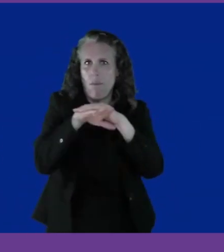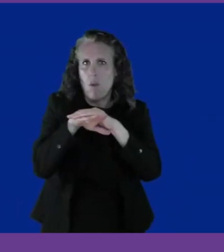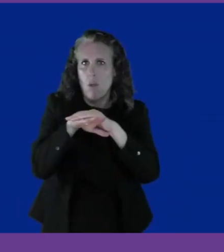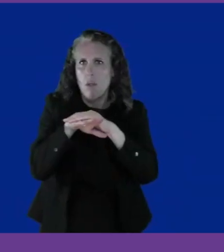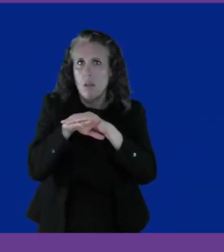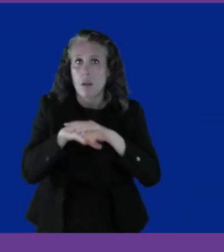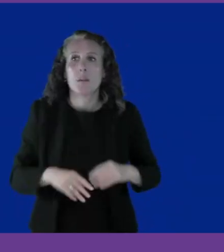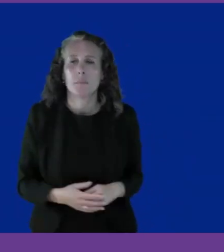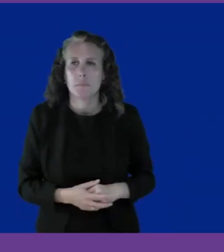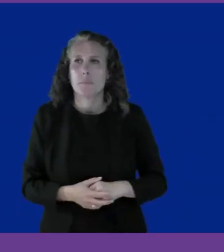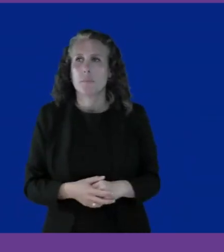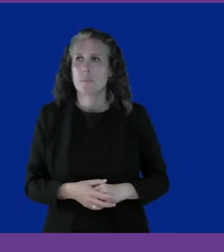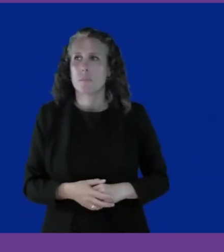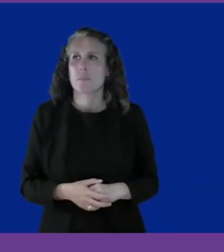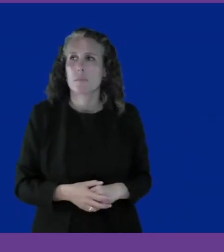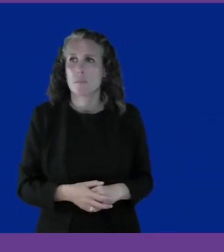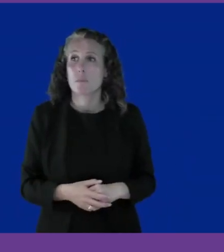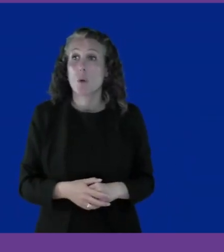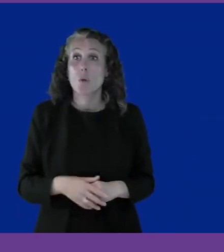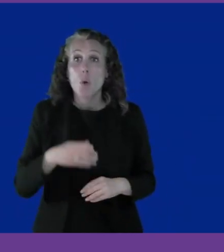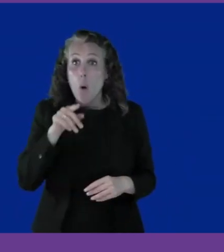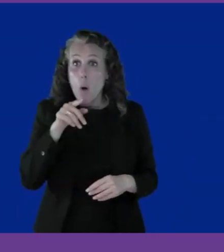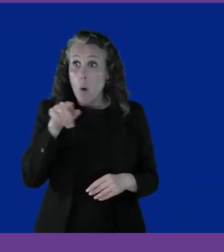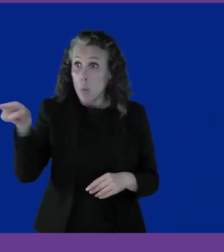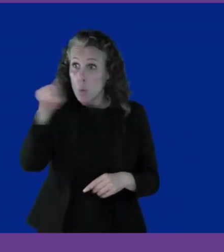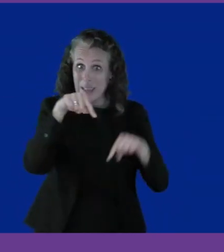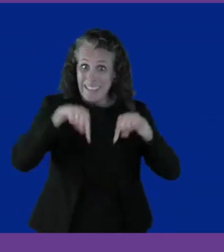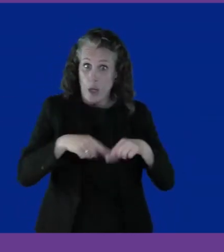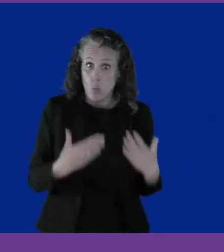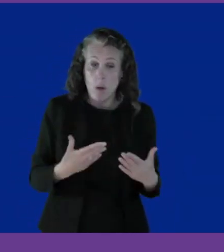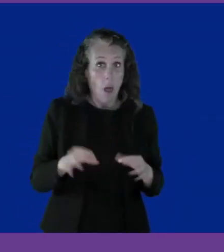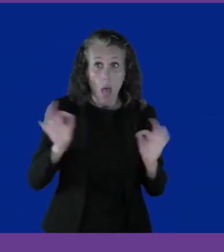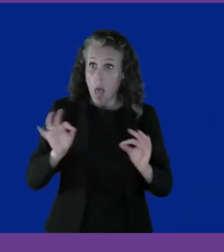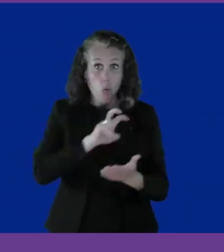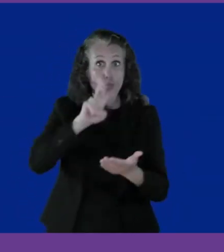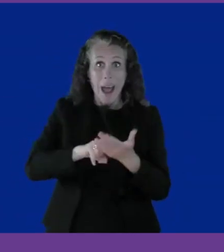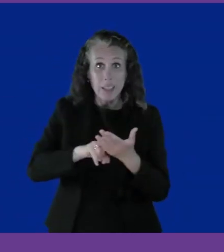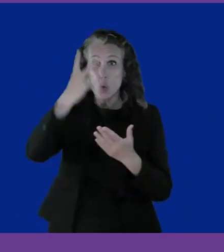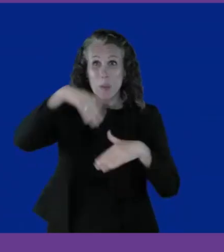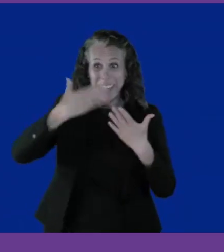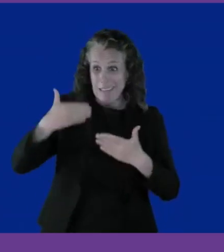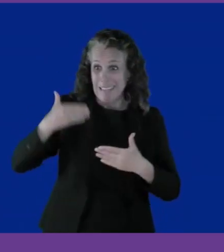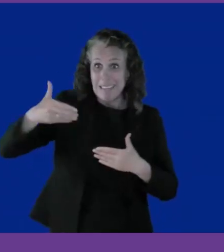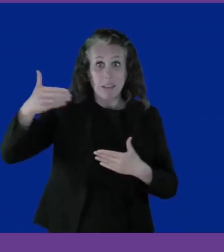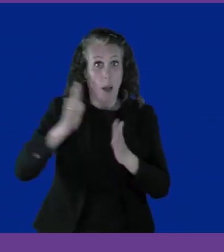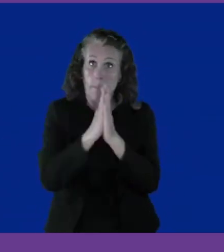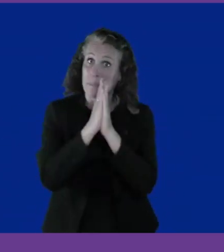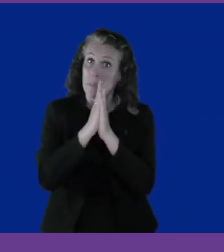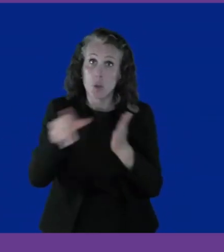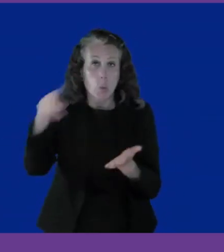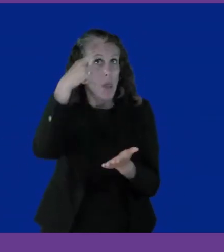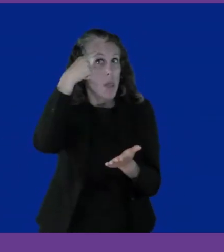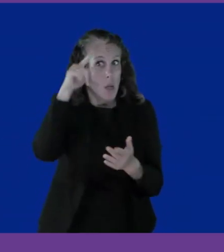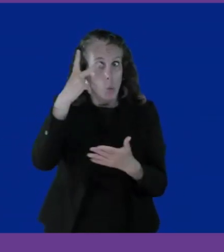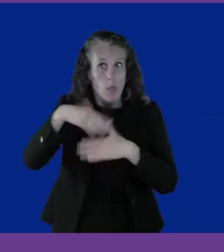who doesn't register for the event the day after tomorrow on Thursday, I encourage to register in this event